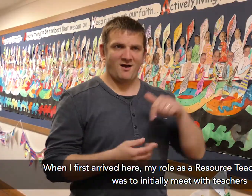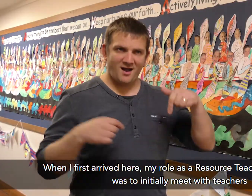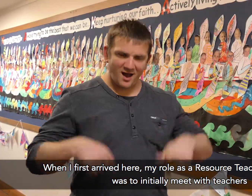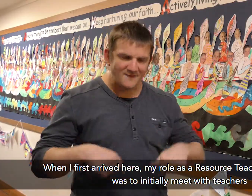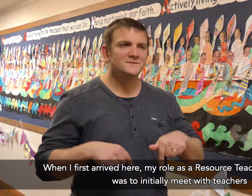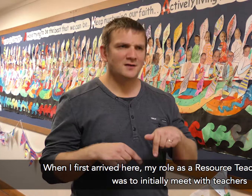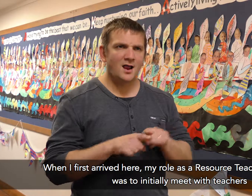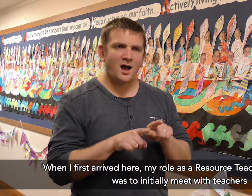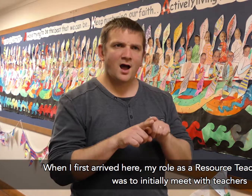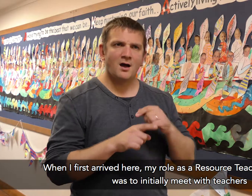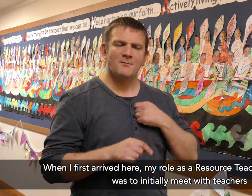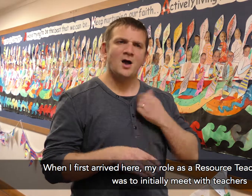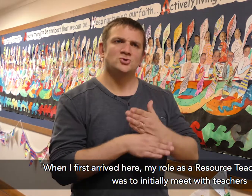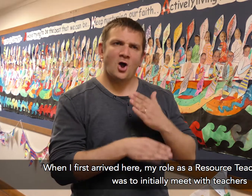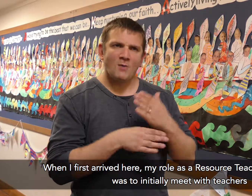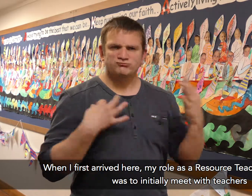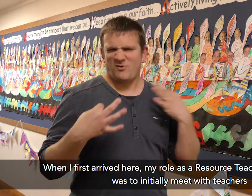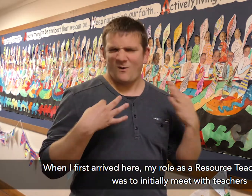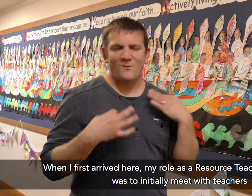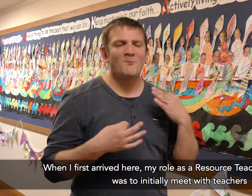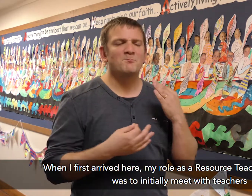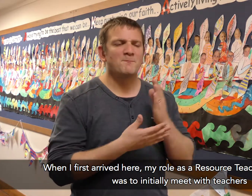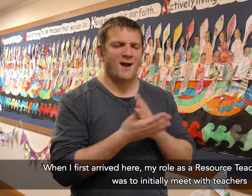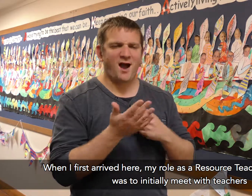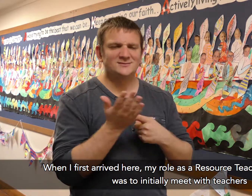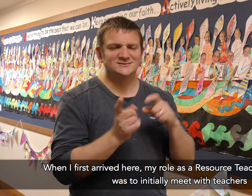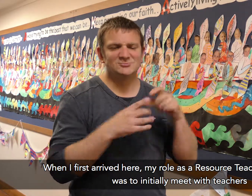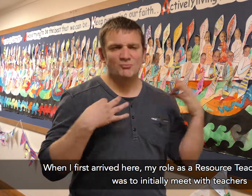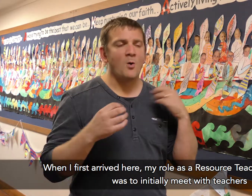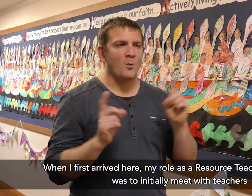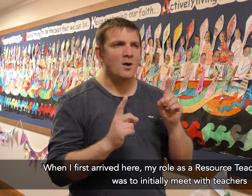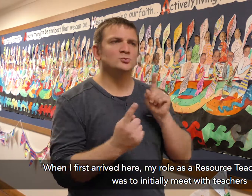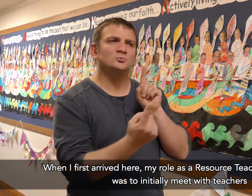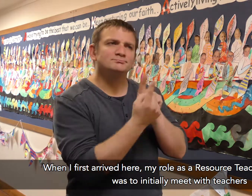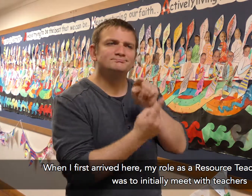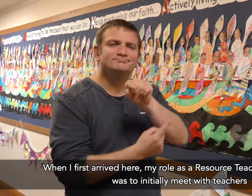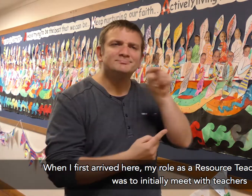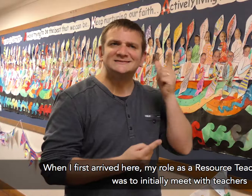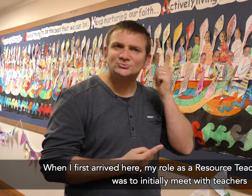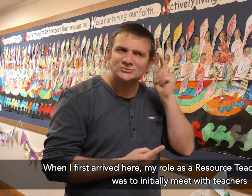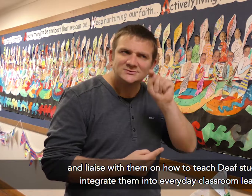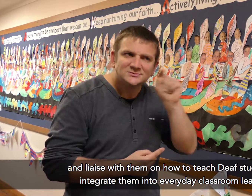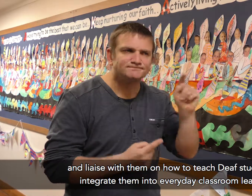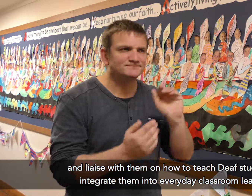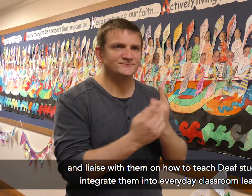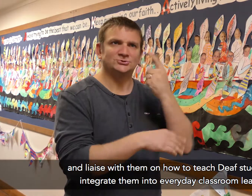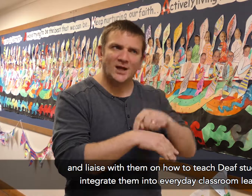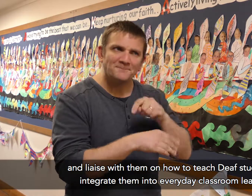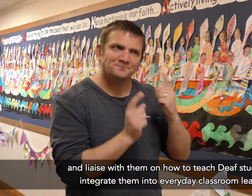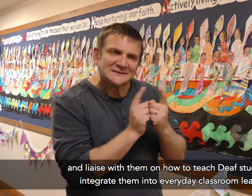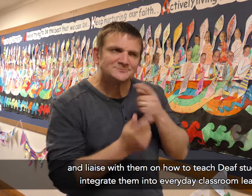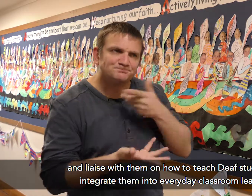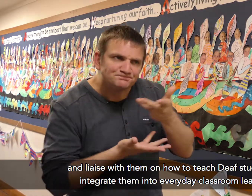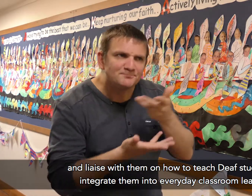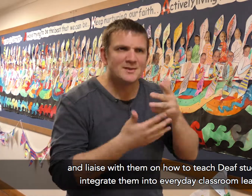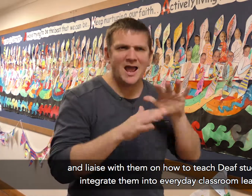When I first arrived here, my role as resource teacher of the deaf was to initially meet with teachers and liaise with them on how